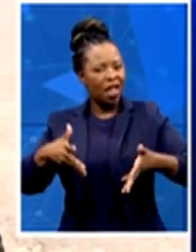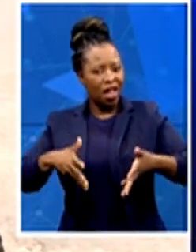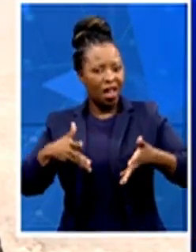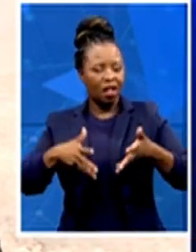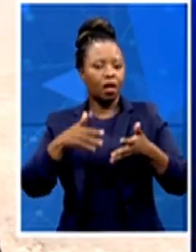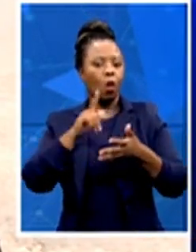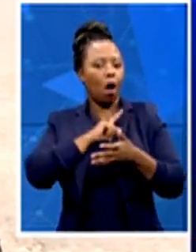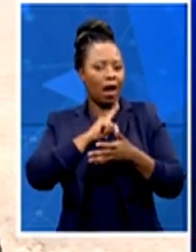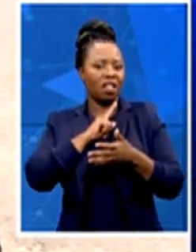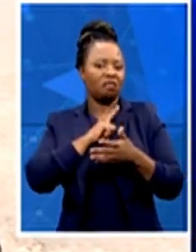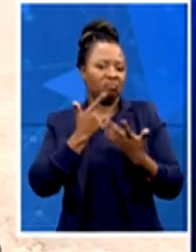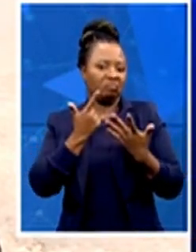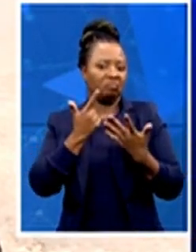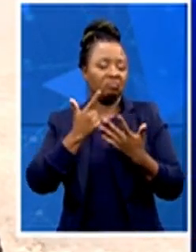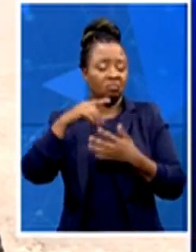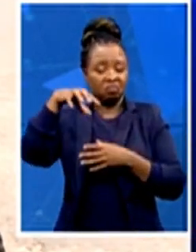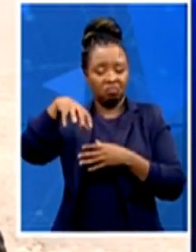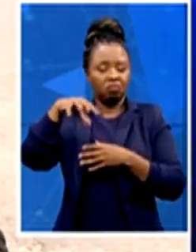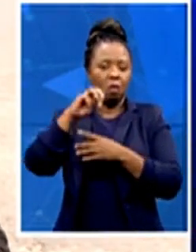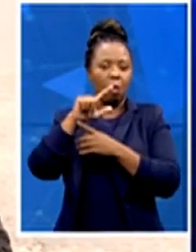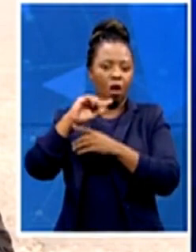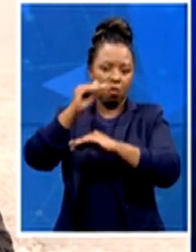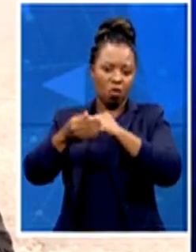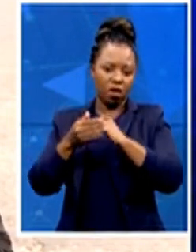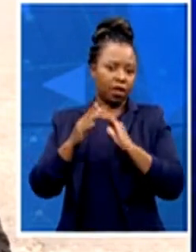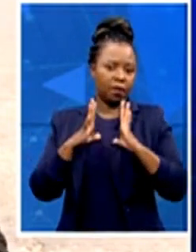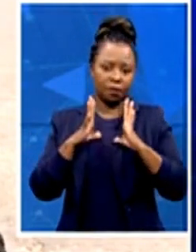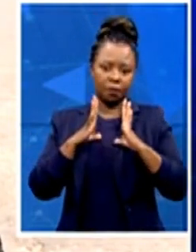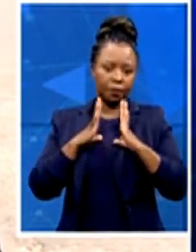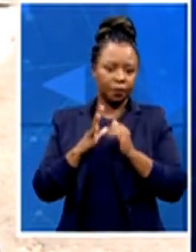Thanks for that update, Mbalenhle Mthethwa. We do appreciate your time. We'll certainly